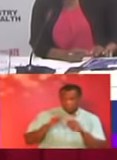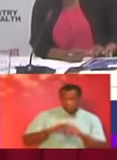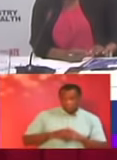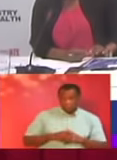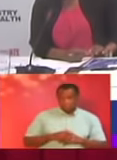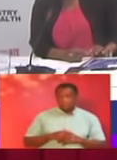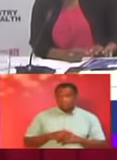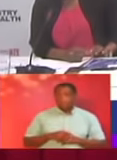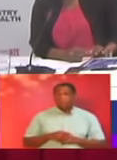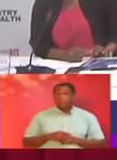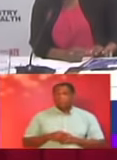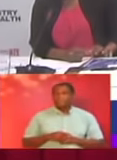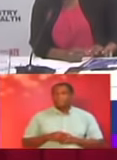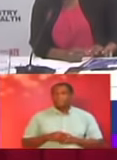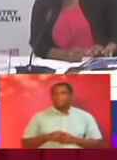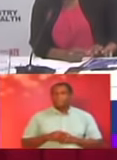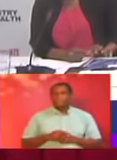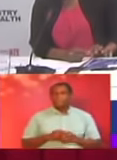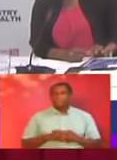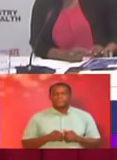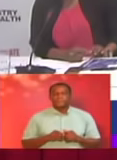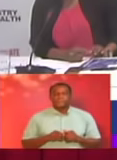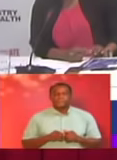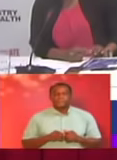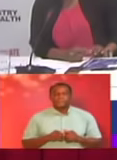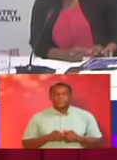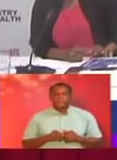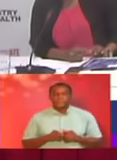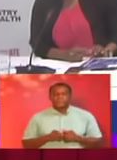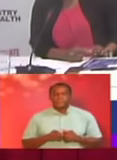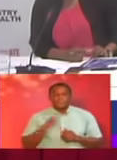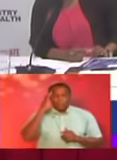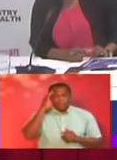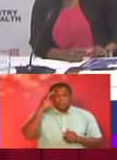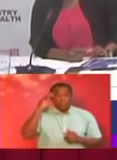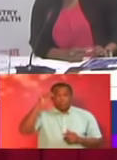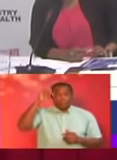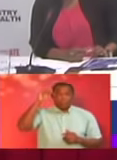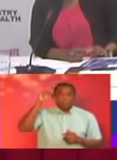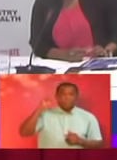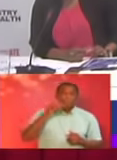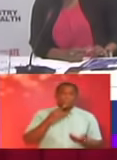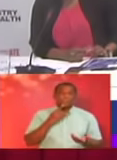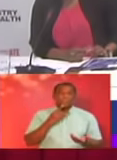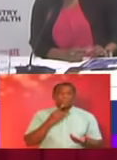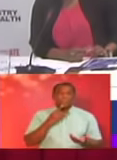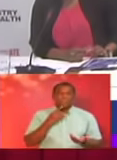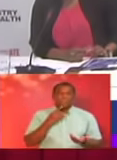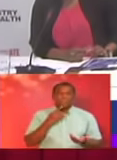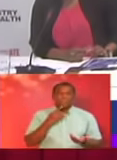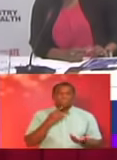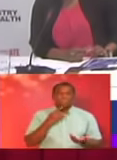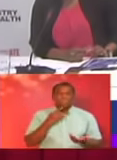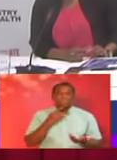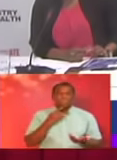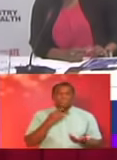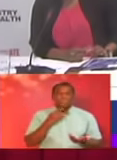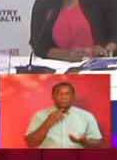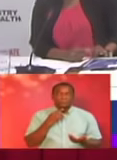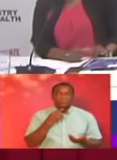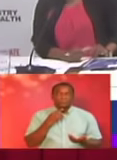hi. Just one more question. I know the Prime Minister has said, we're not currently considering